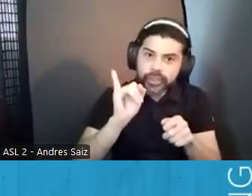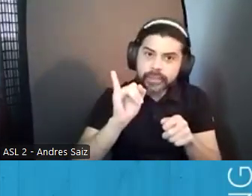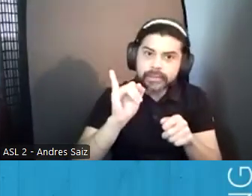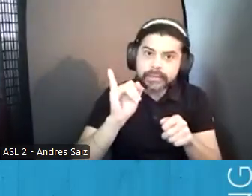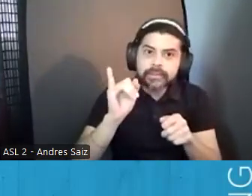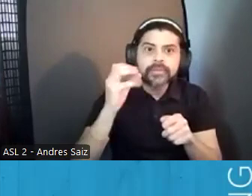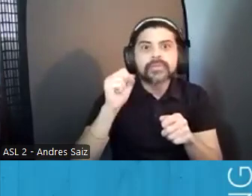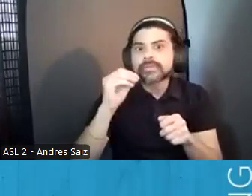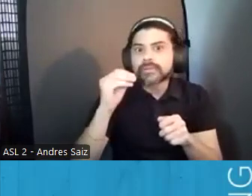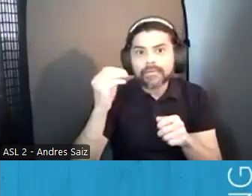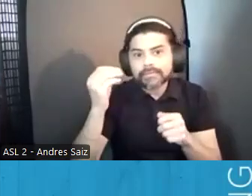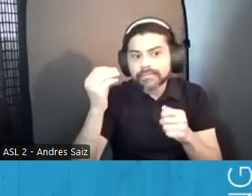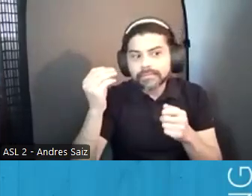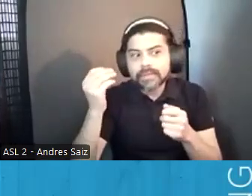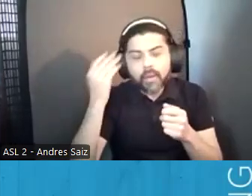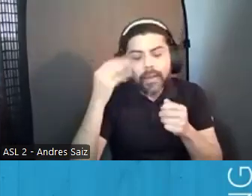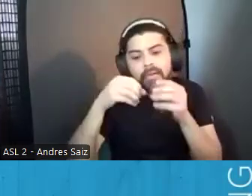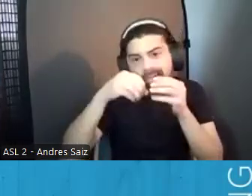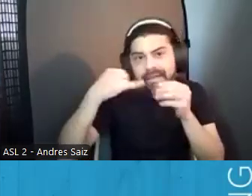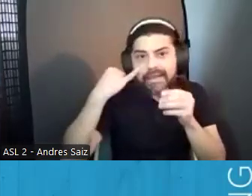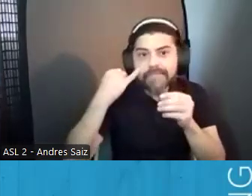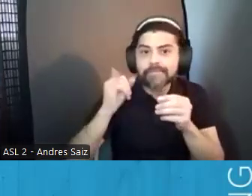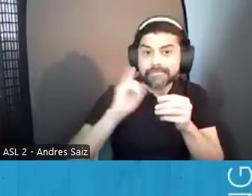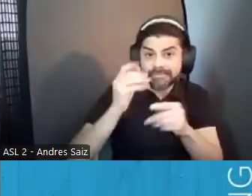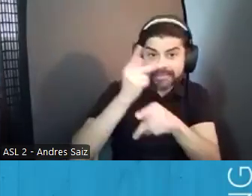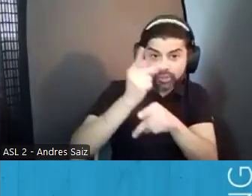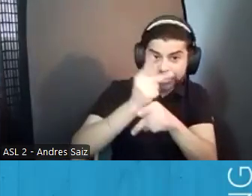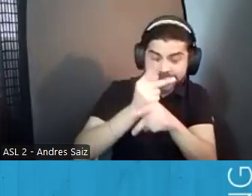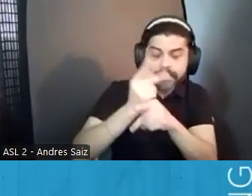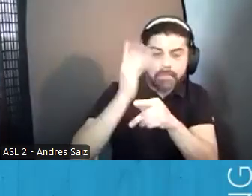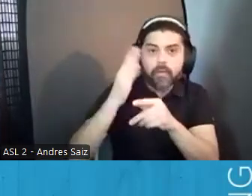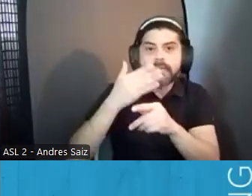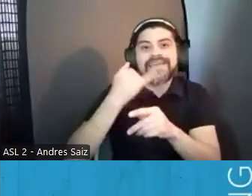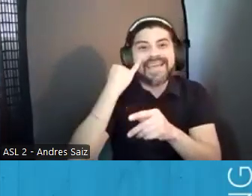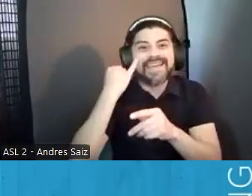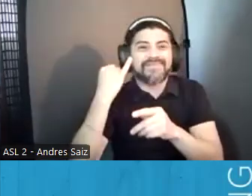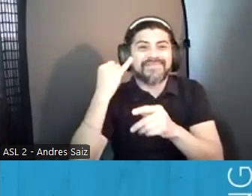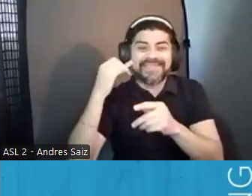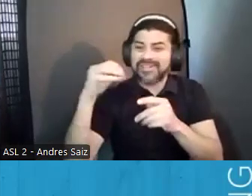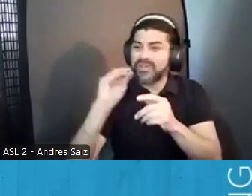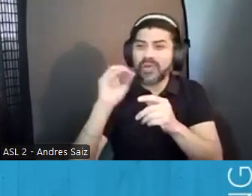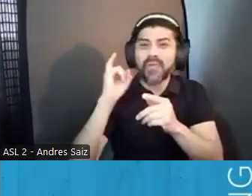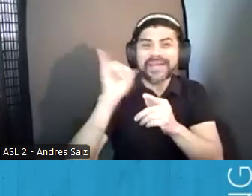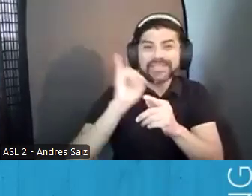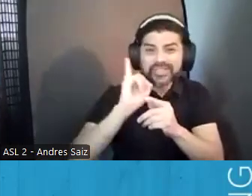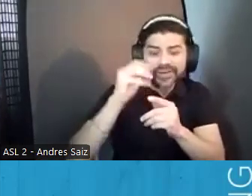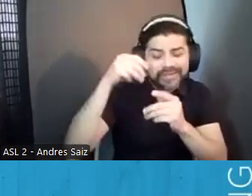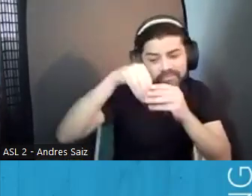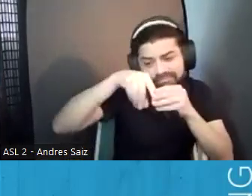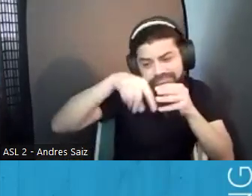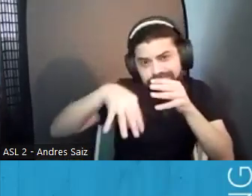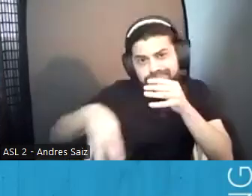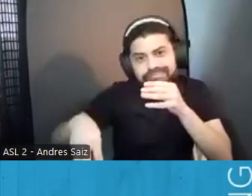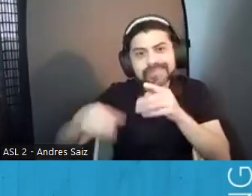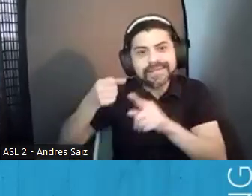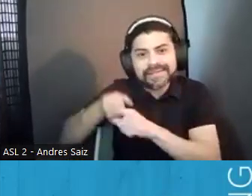then has other trickle-down effects on our whole society. So again, thank you so much for being here and